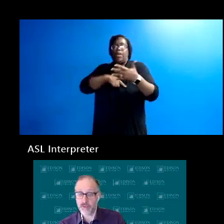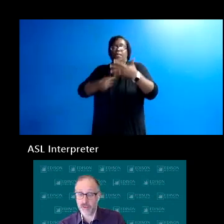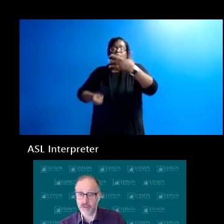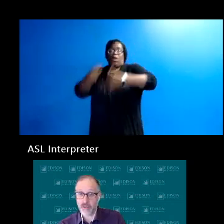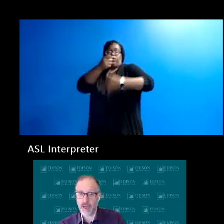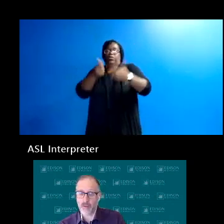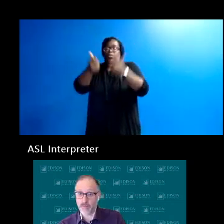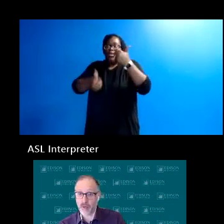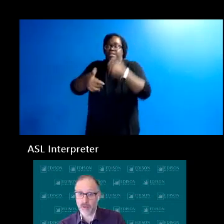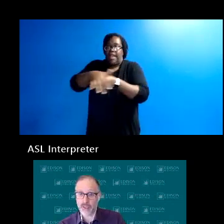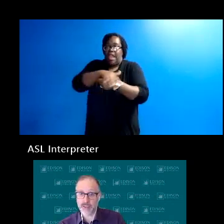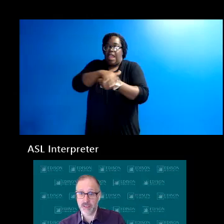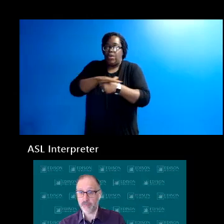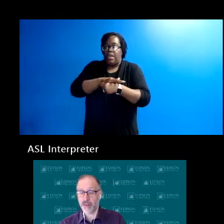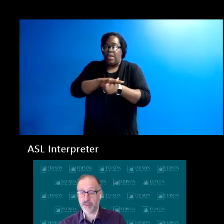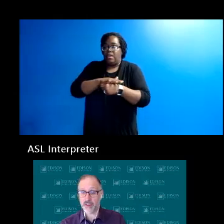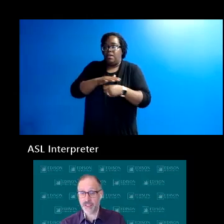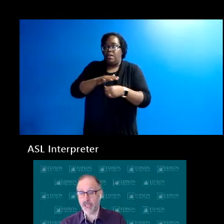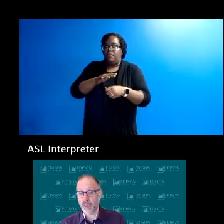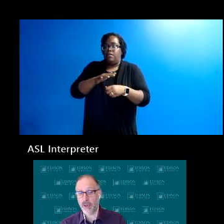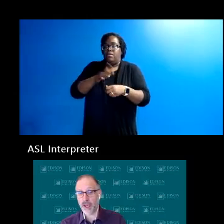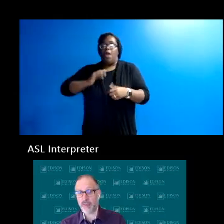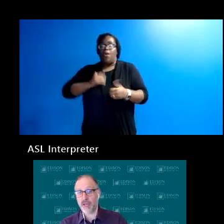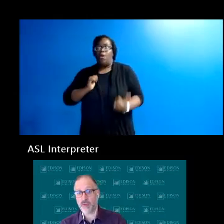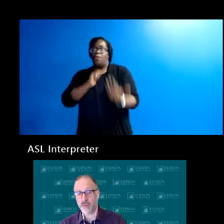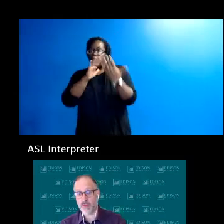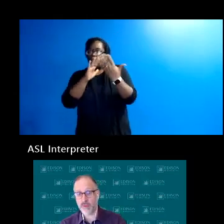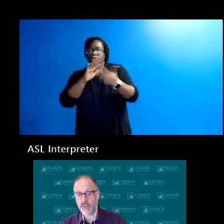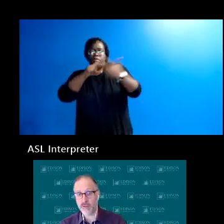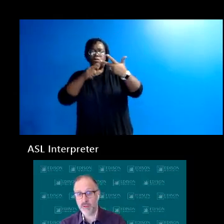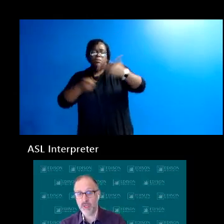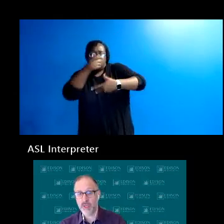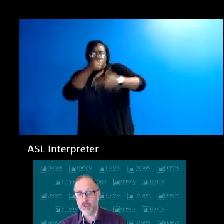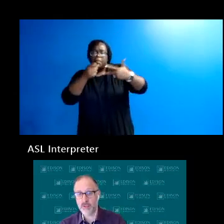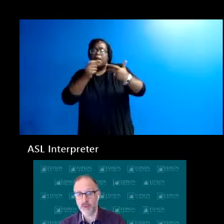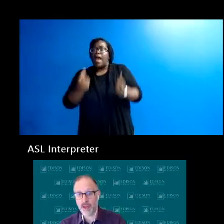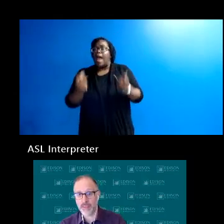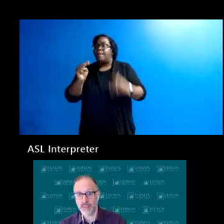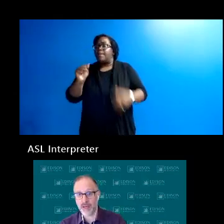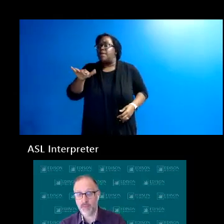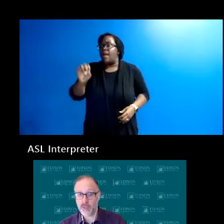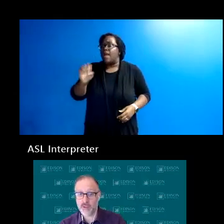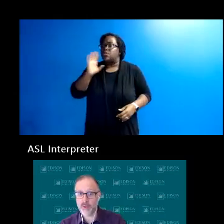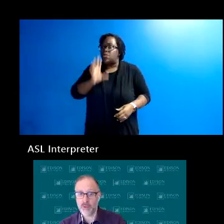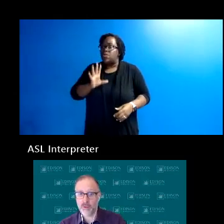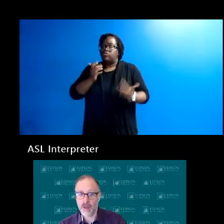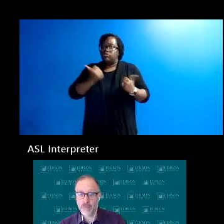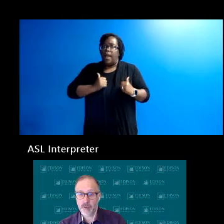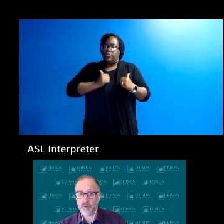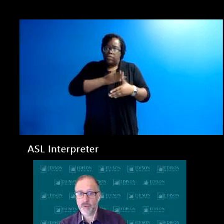areas how we're prioritizing our methodology and how many miles we're going to do as time. We